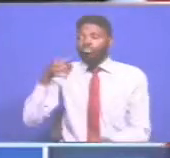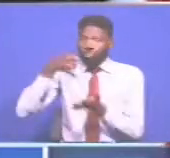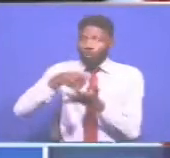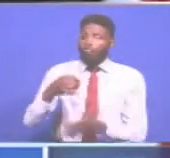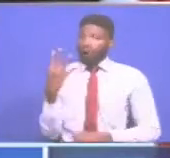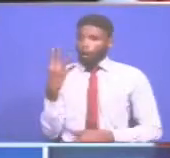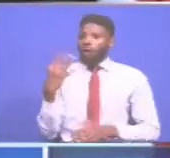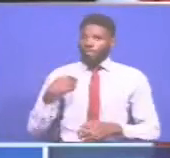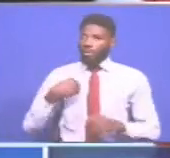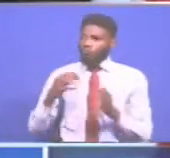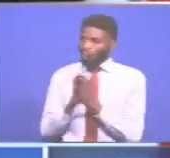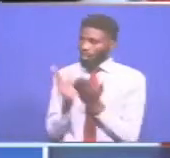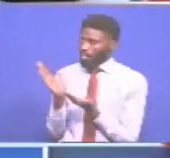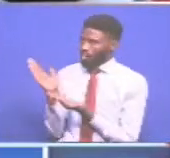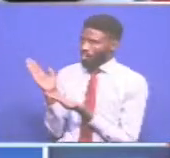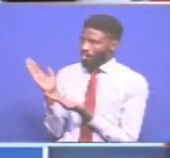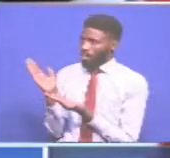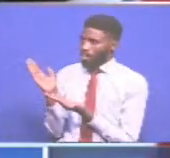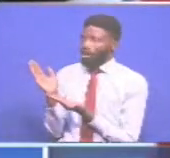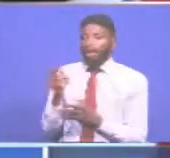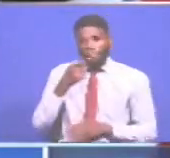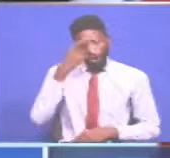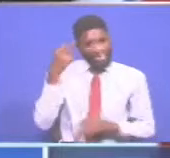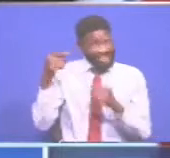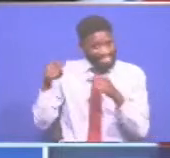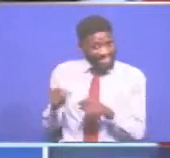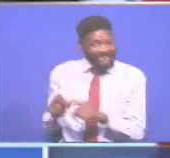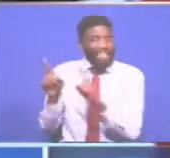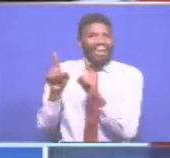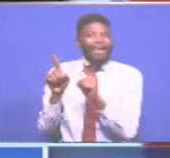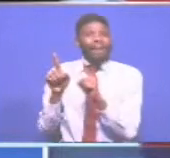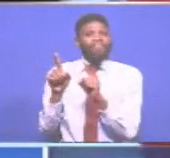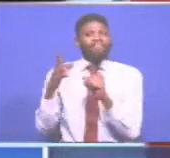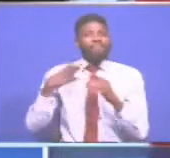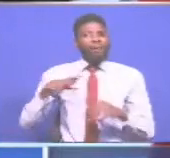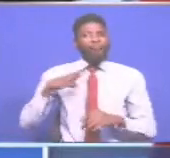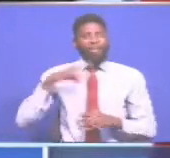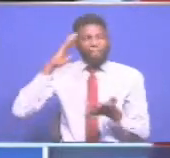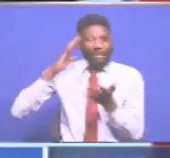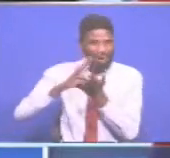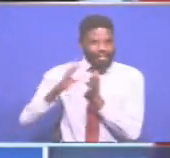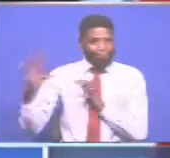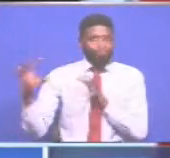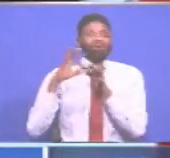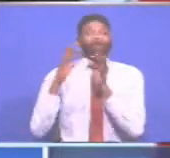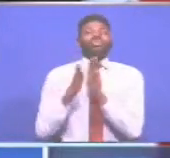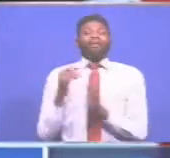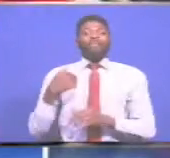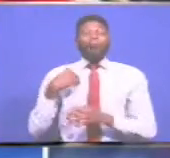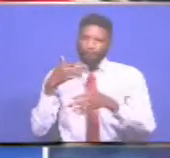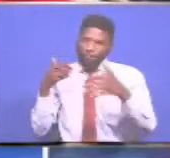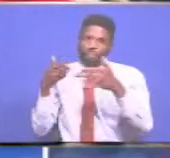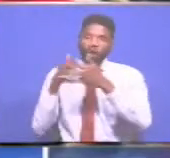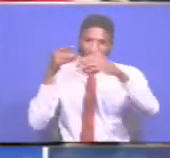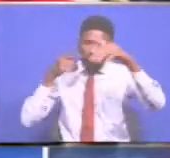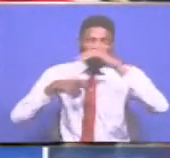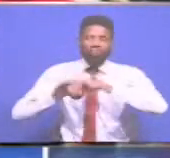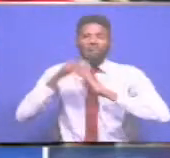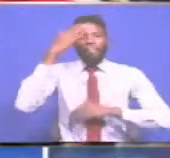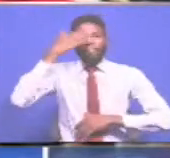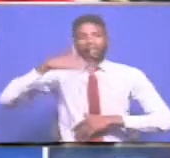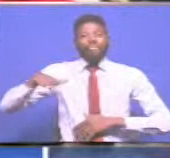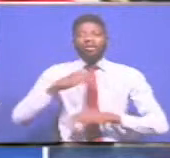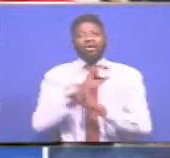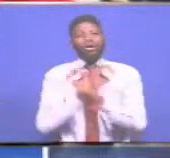here, because they are thought to be aligned to me, were blocked from accessing the Assembly. On 29th